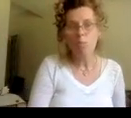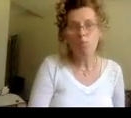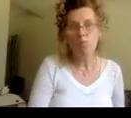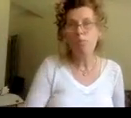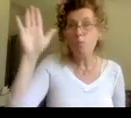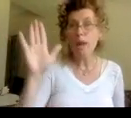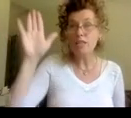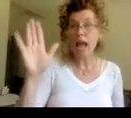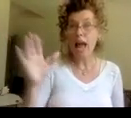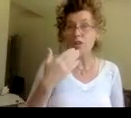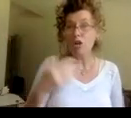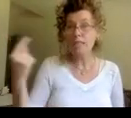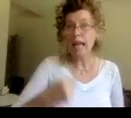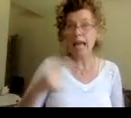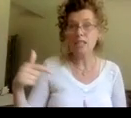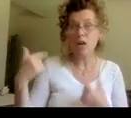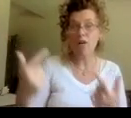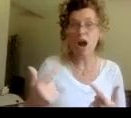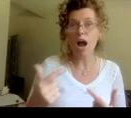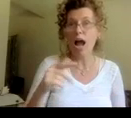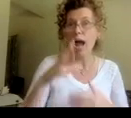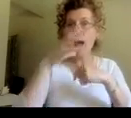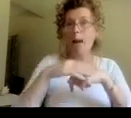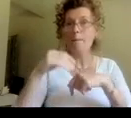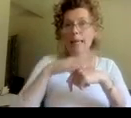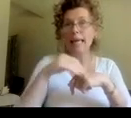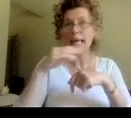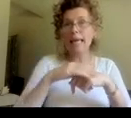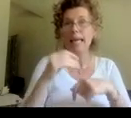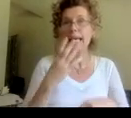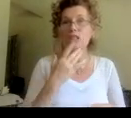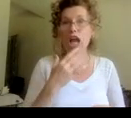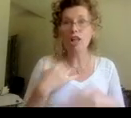Raise your hand if you're having a good day so far. I got a peach-colored shirt on, for God's sakes.